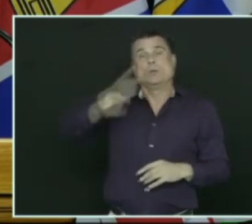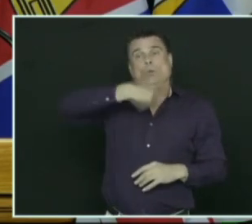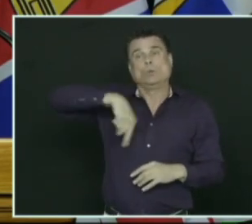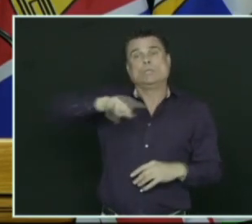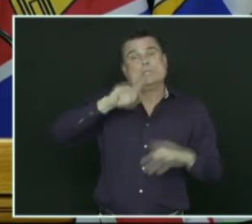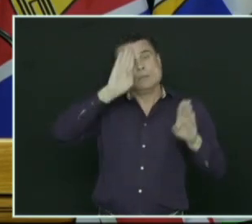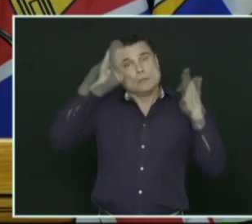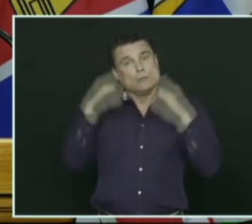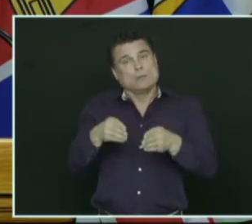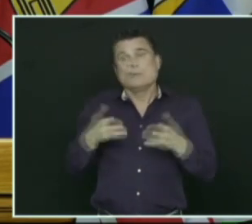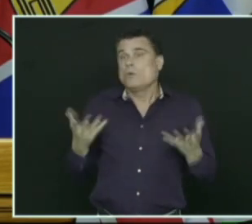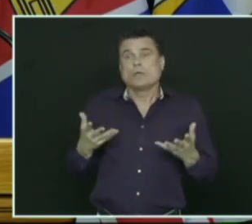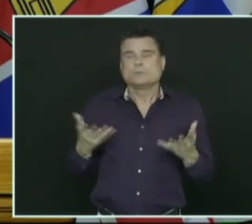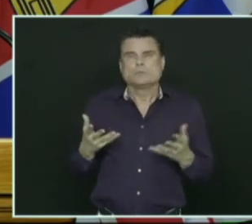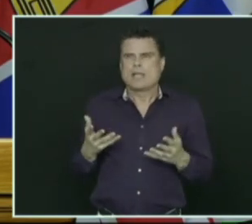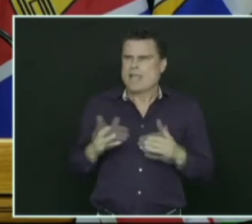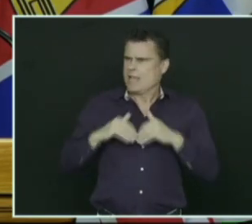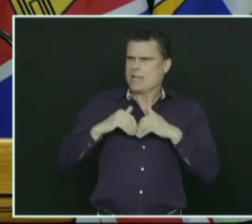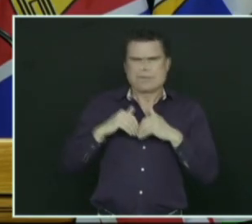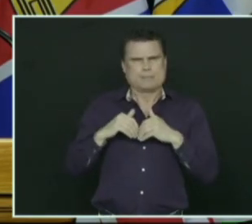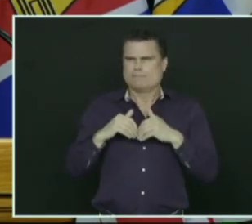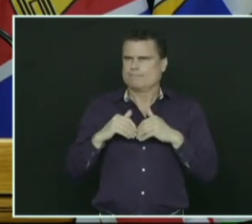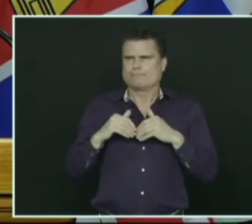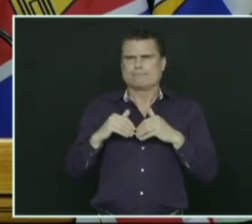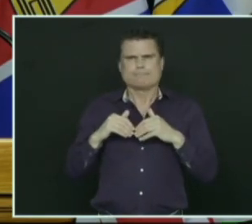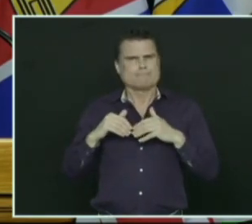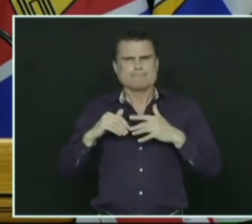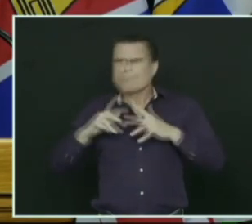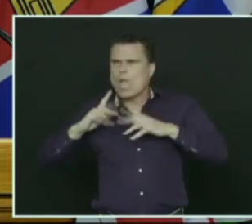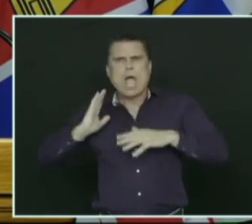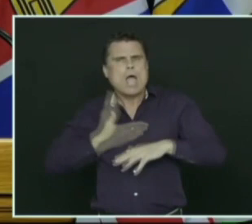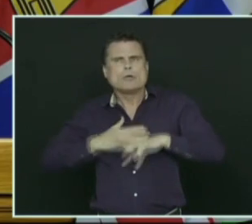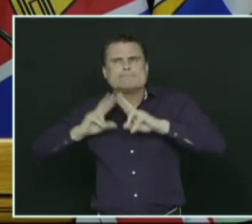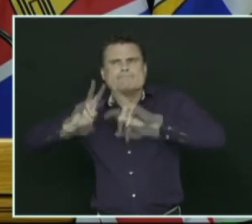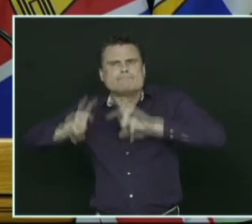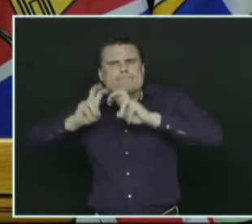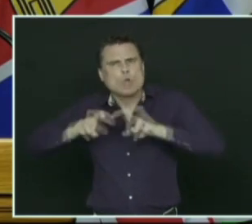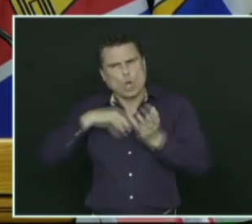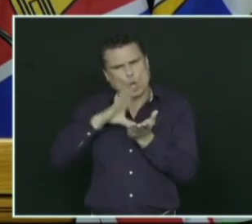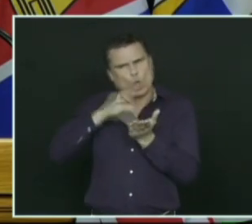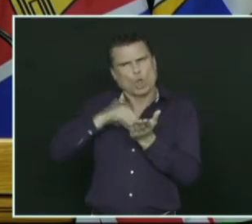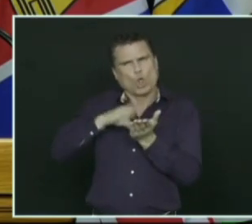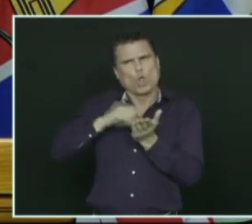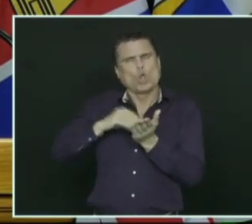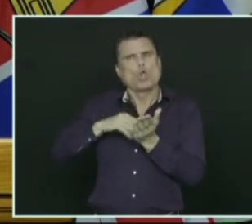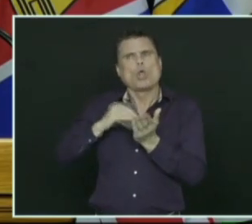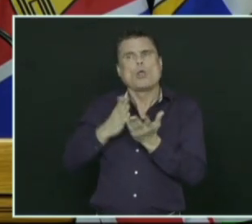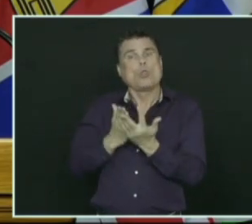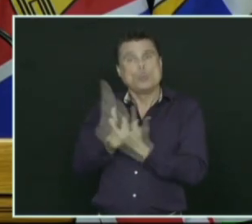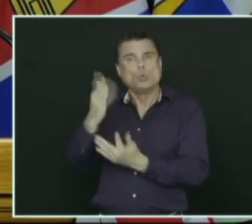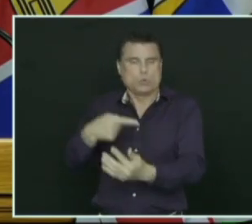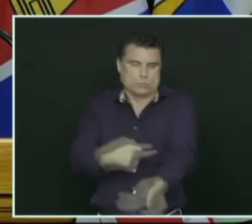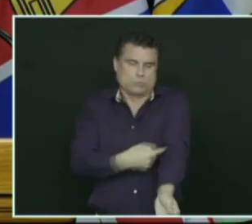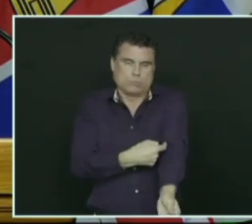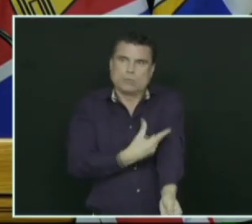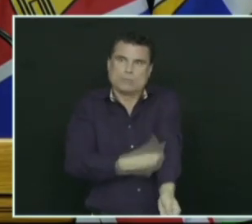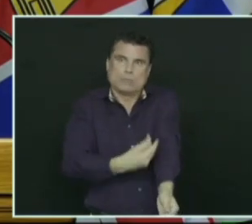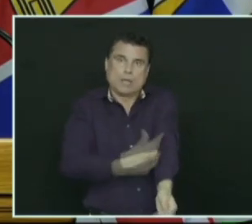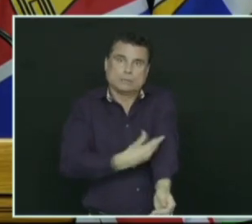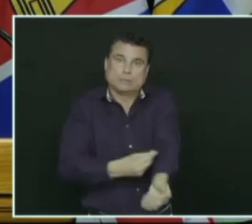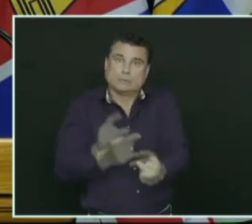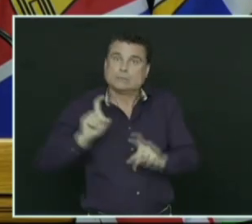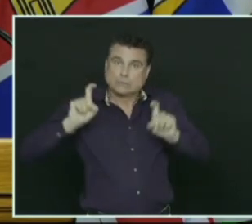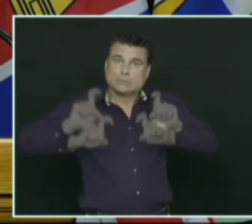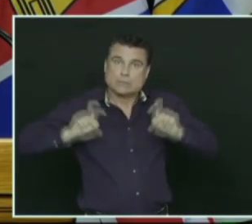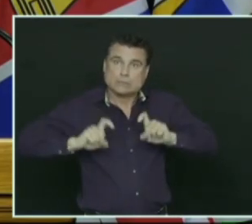I've been involved in thinking about these types of things for a number of years, including on a WHO technical